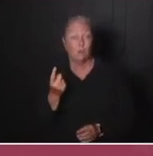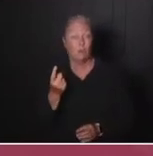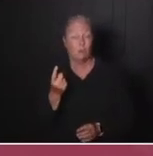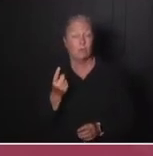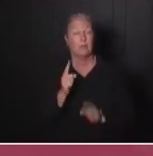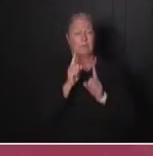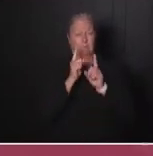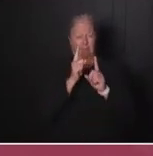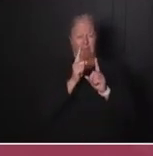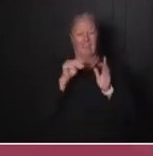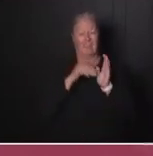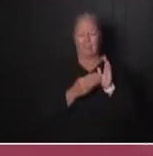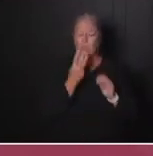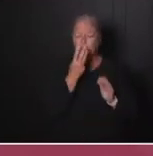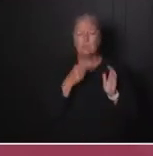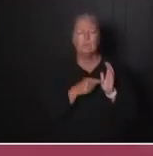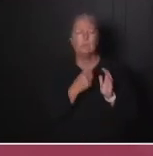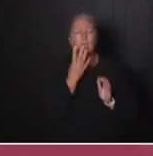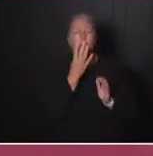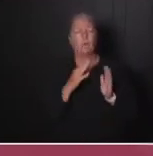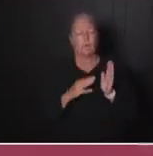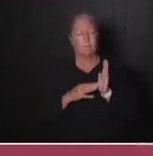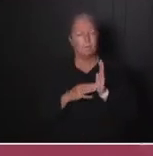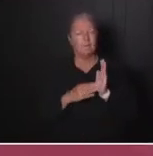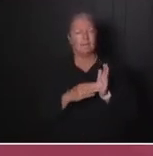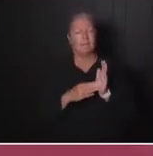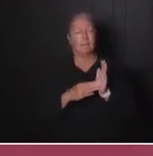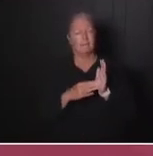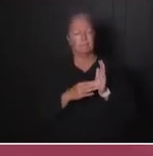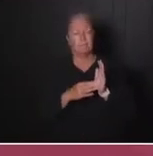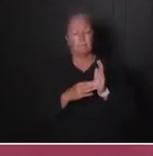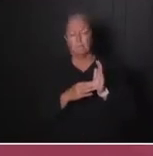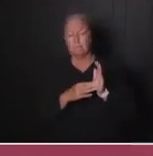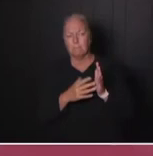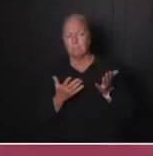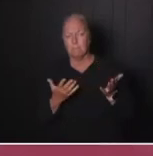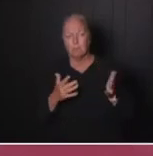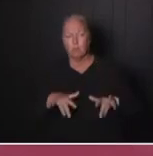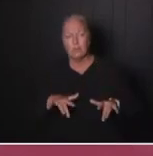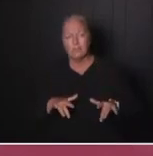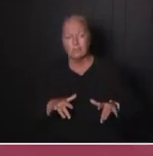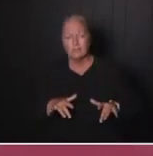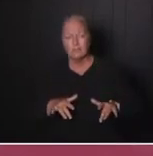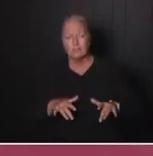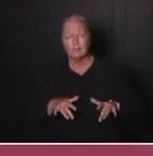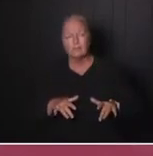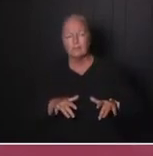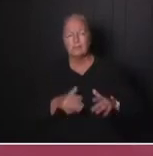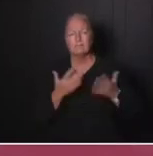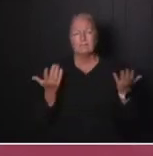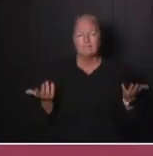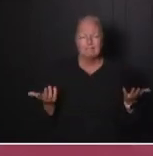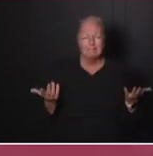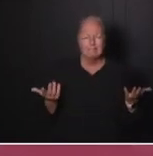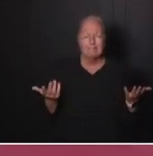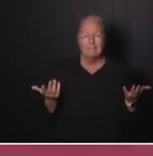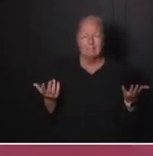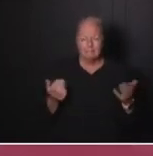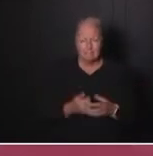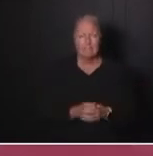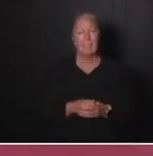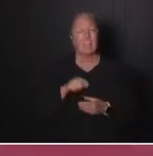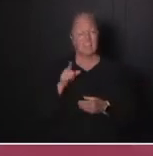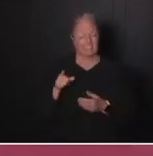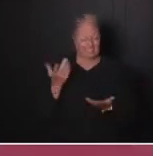currently 3.4 million short. And now we're seeing the consequences of this failure to